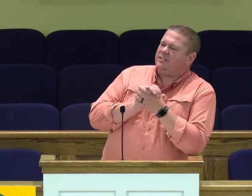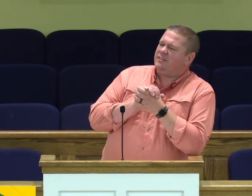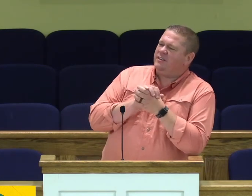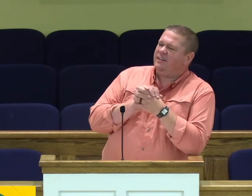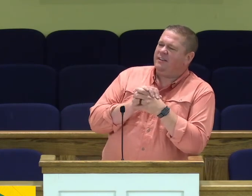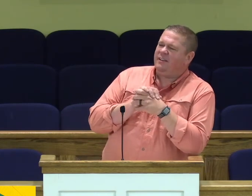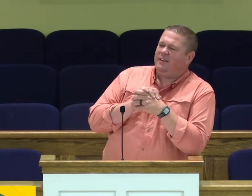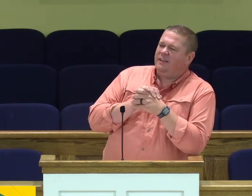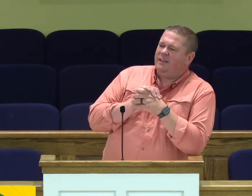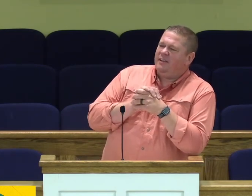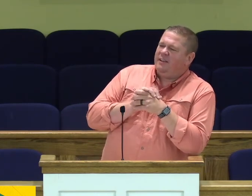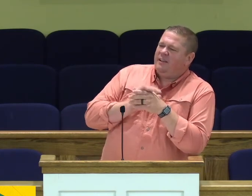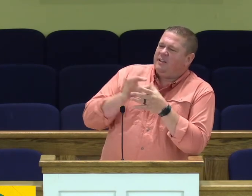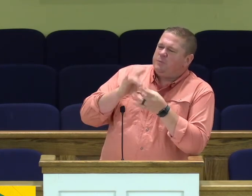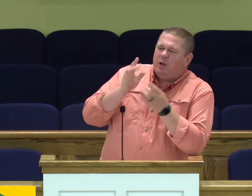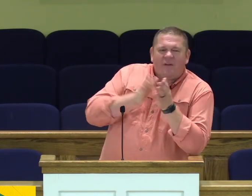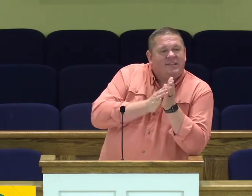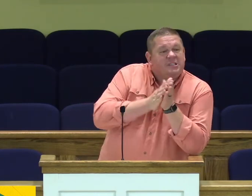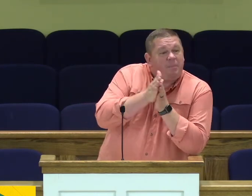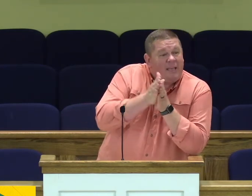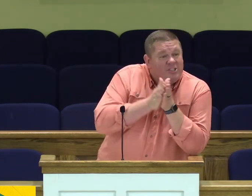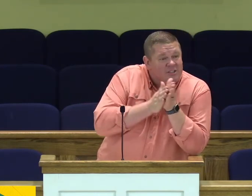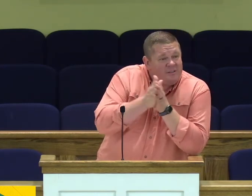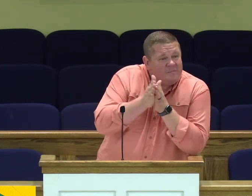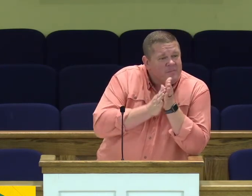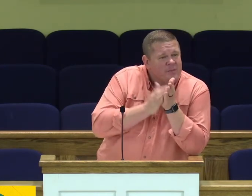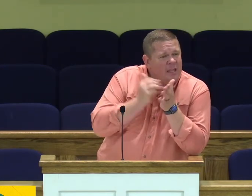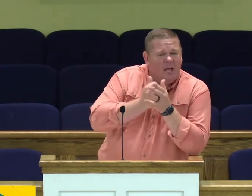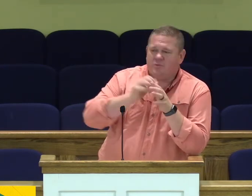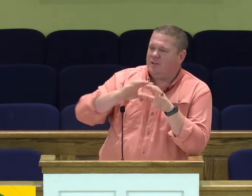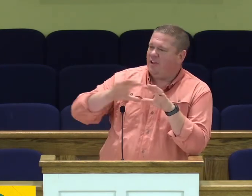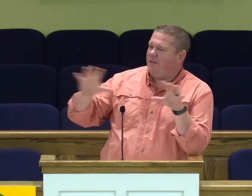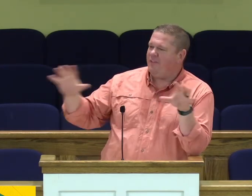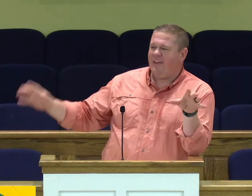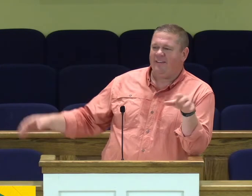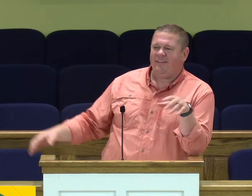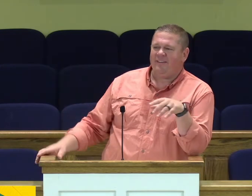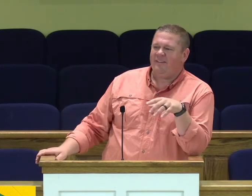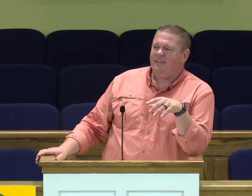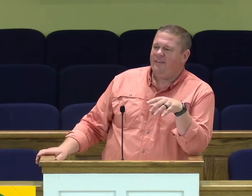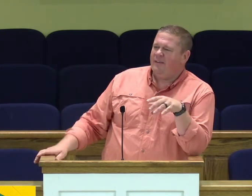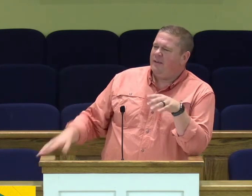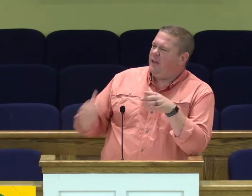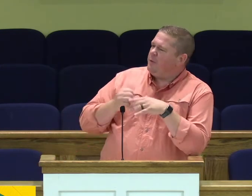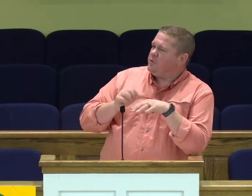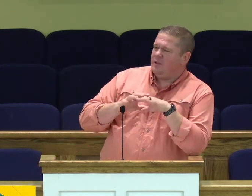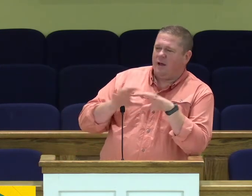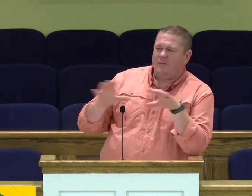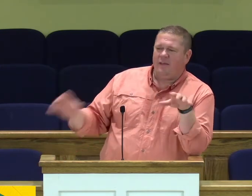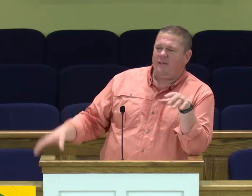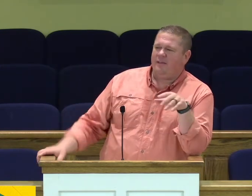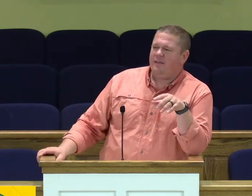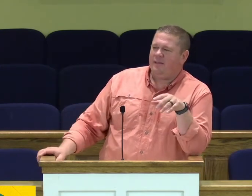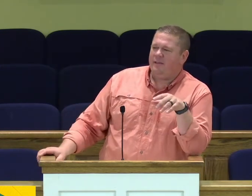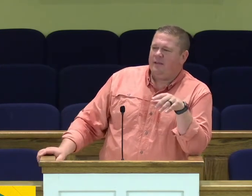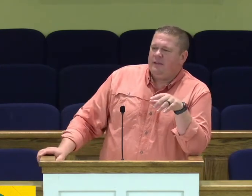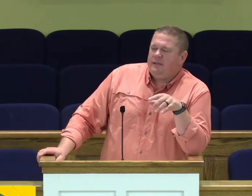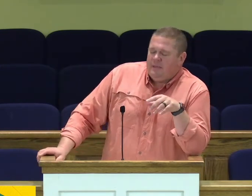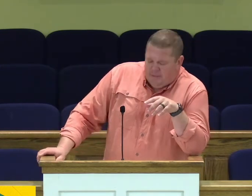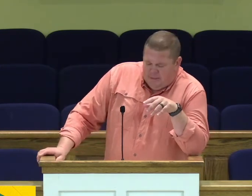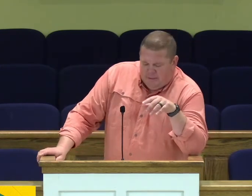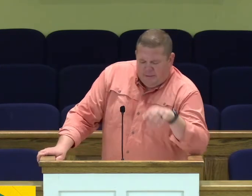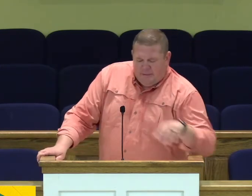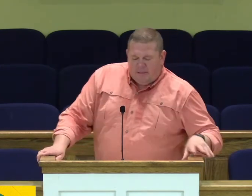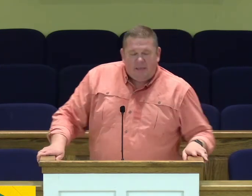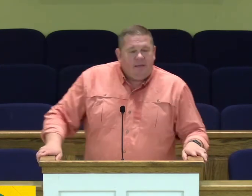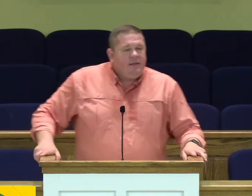church, listen. The spirit of anticipation helps with a lot of that. It helps with a lot of that.